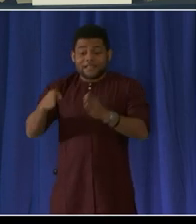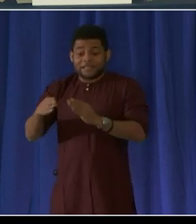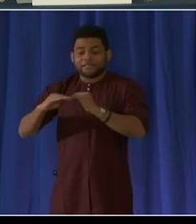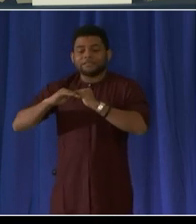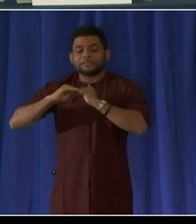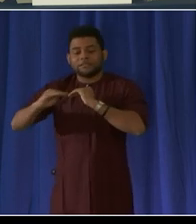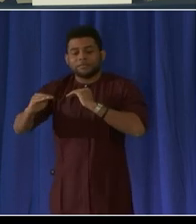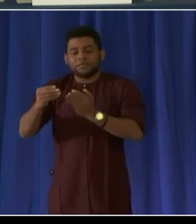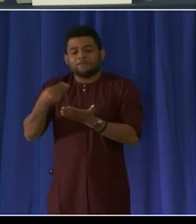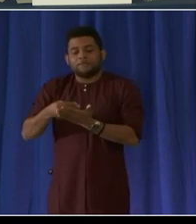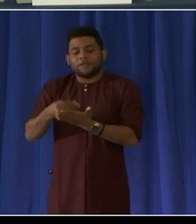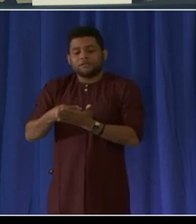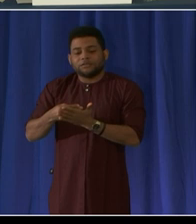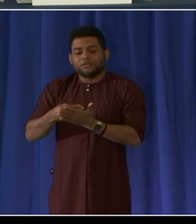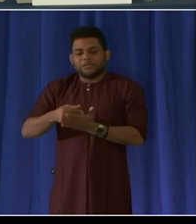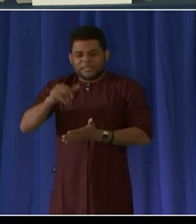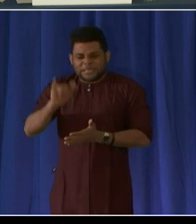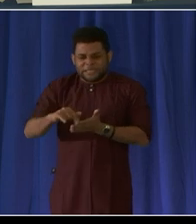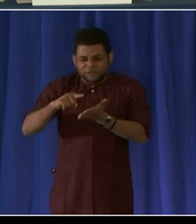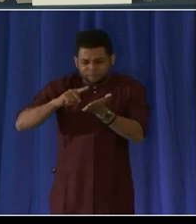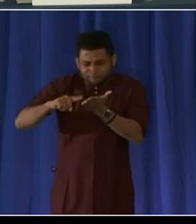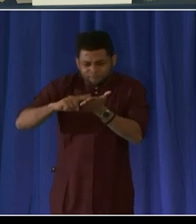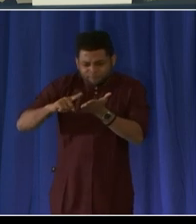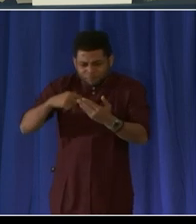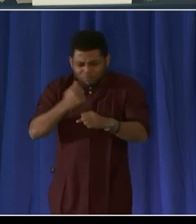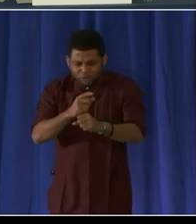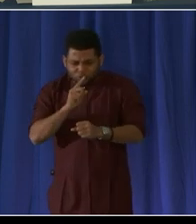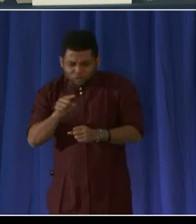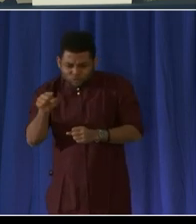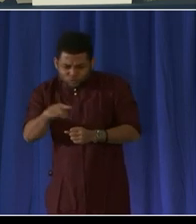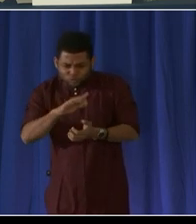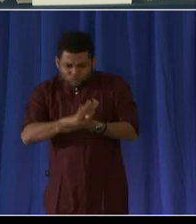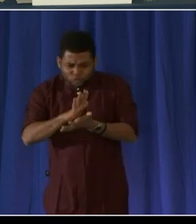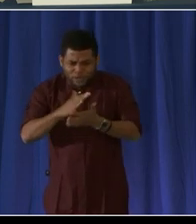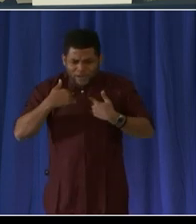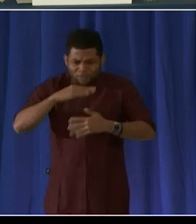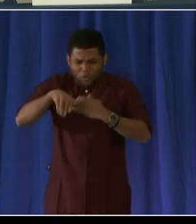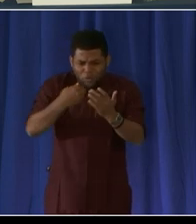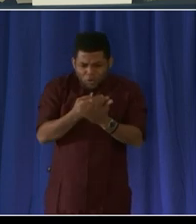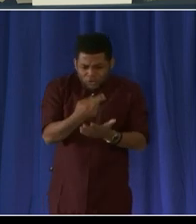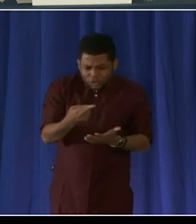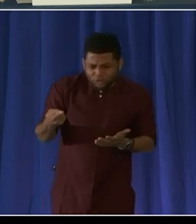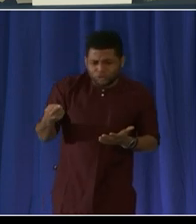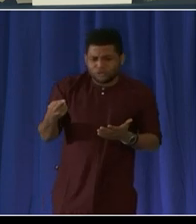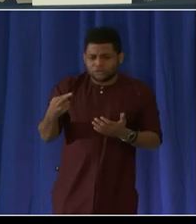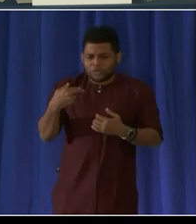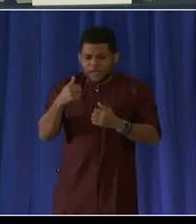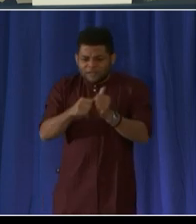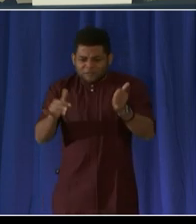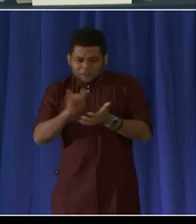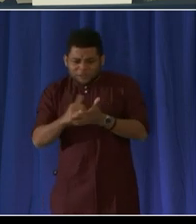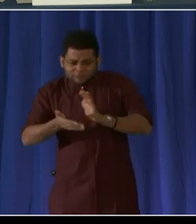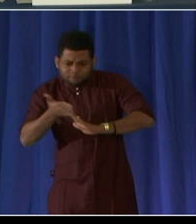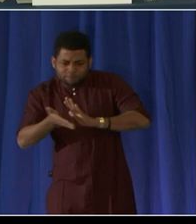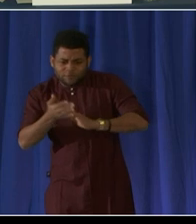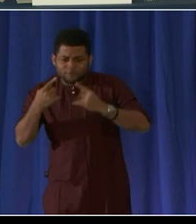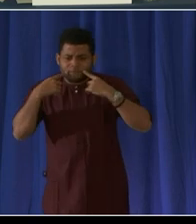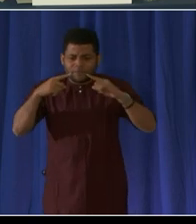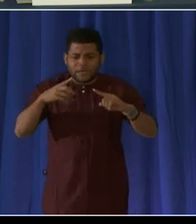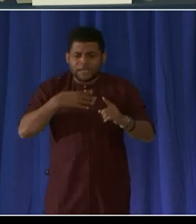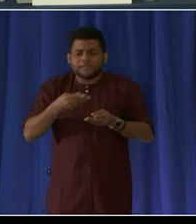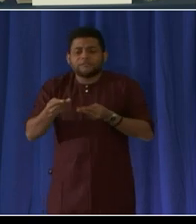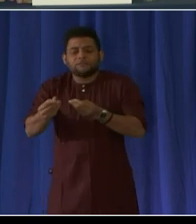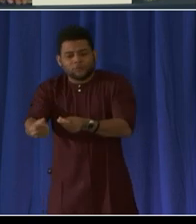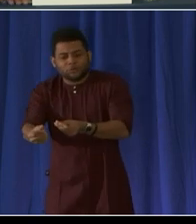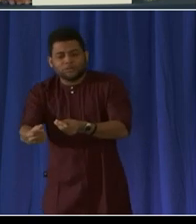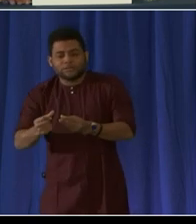our stability funds, which we do a check to ensure that the school has all the baseline resources to operate effectively and